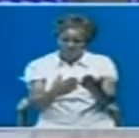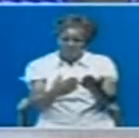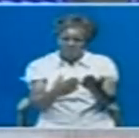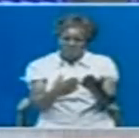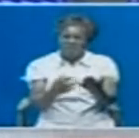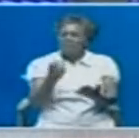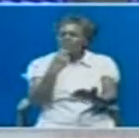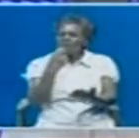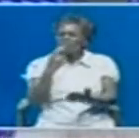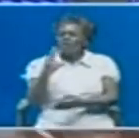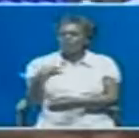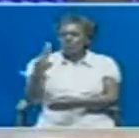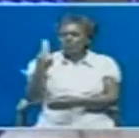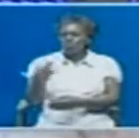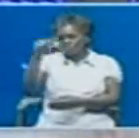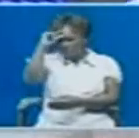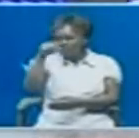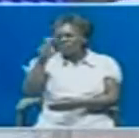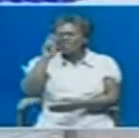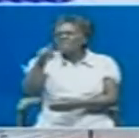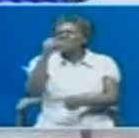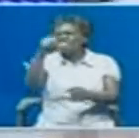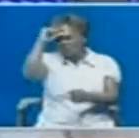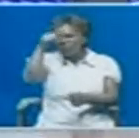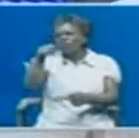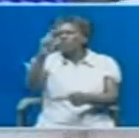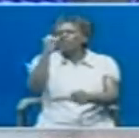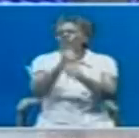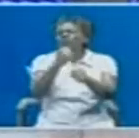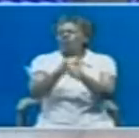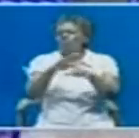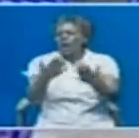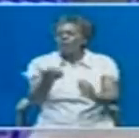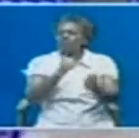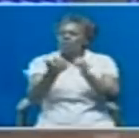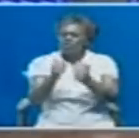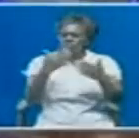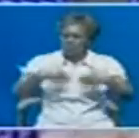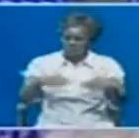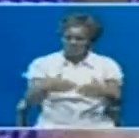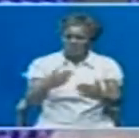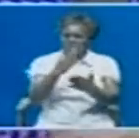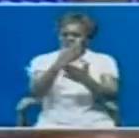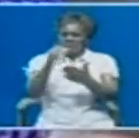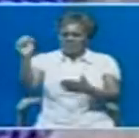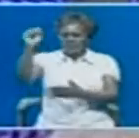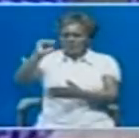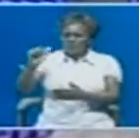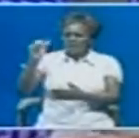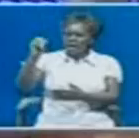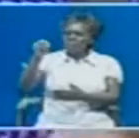Uhuru Kenyatta's government. Mm. Look what your government is doing to its former sportsmen and sportswomen. Sam Nyamwaya will not be